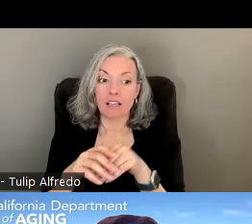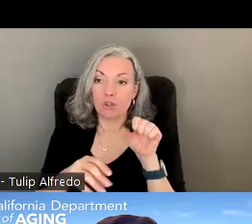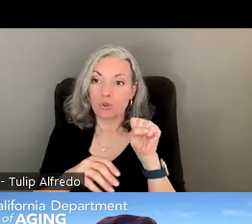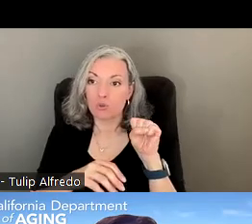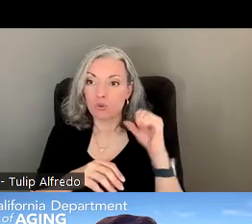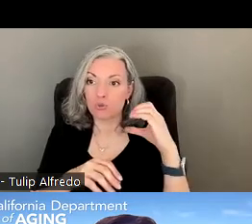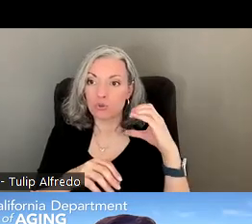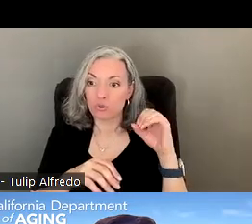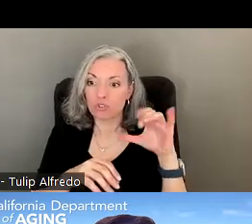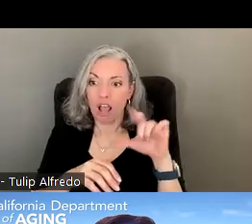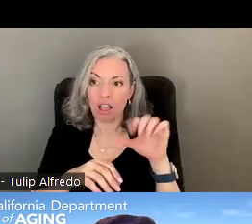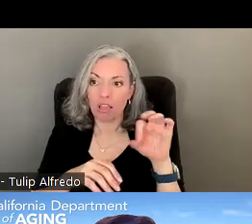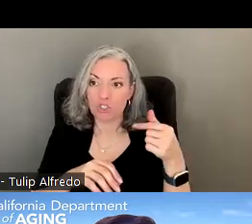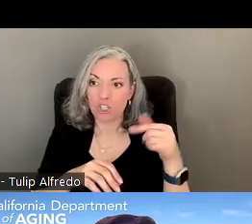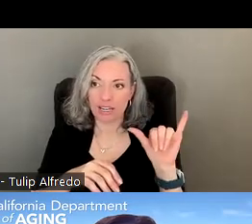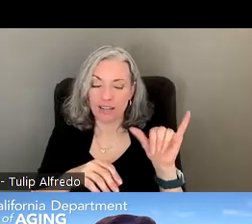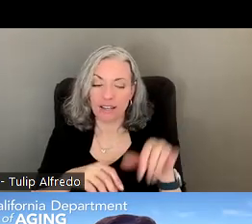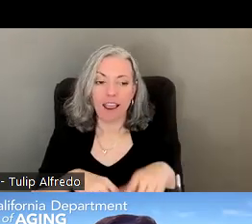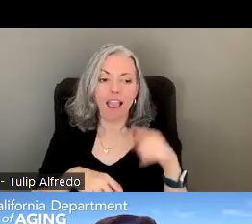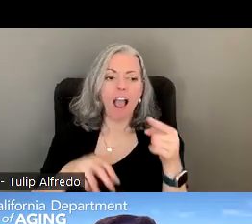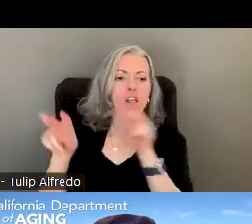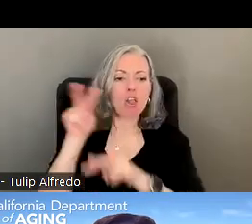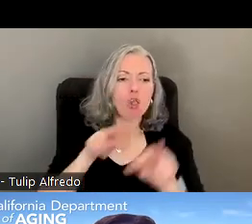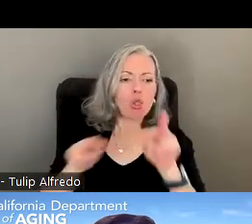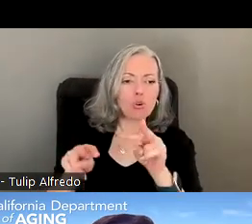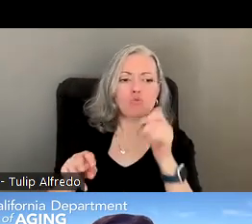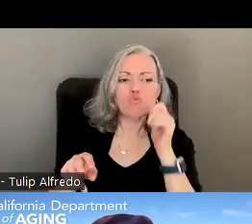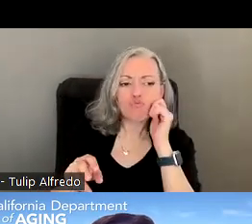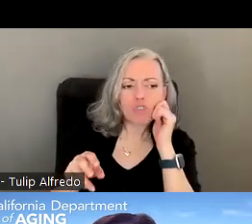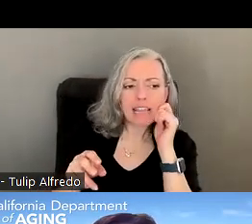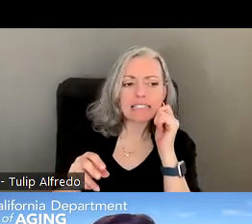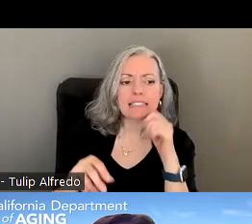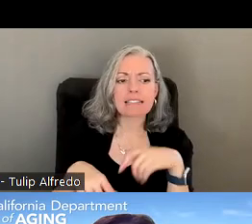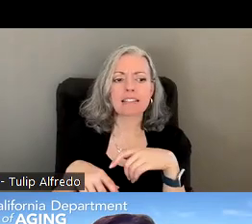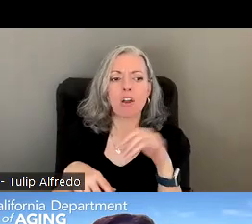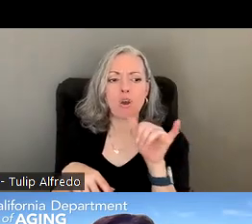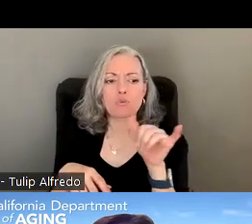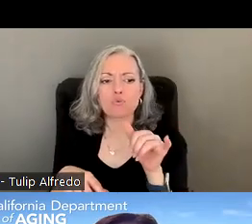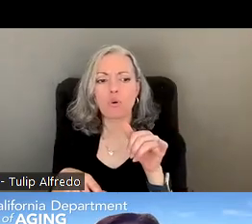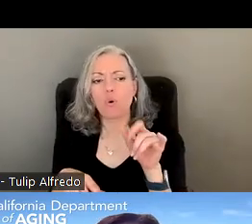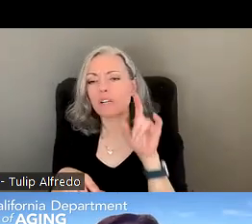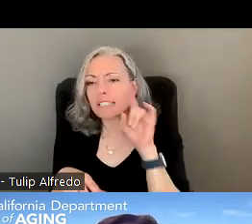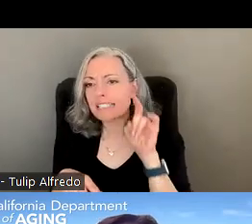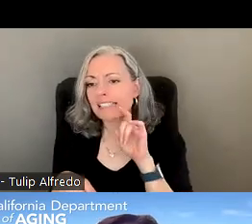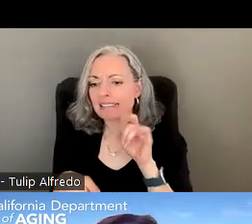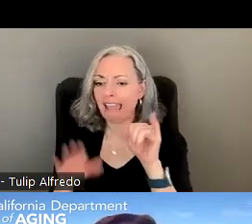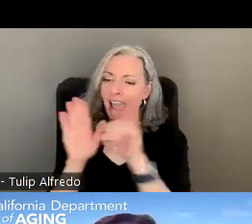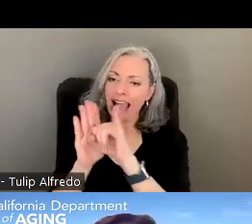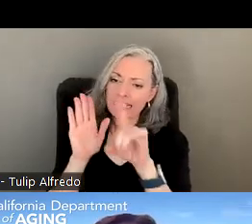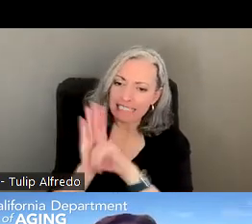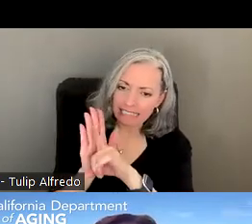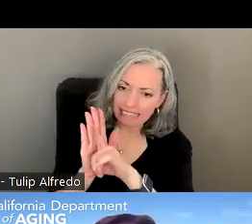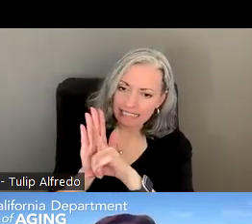work looking at disparities based on race and ethnicity, as well as sexual orientation and sexual identity.